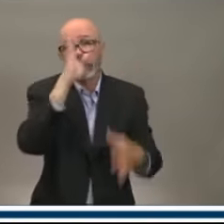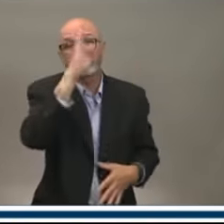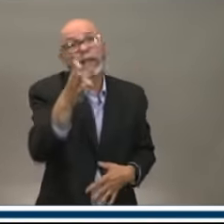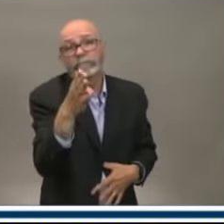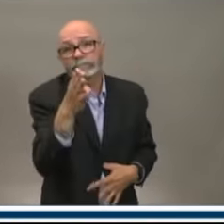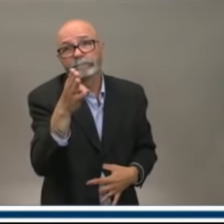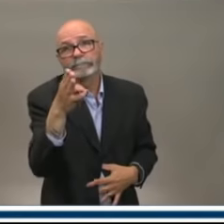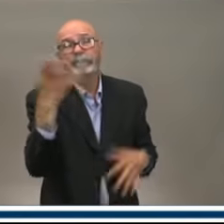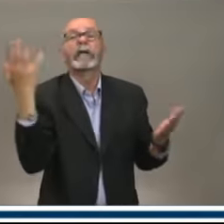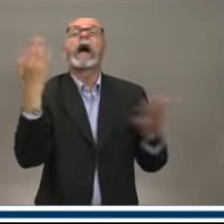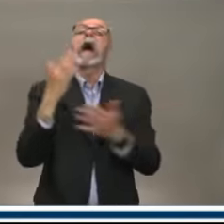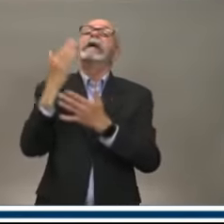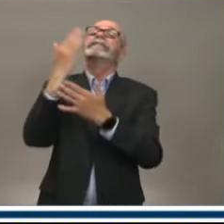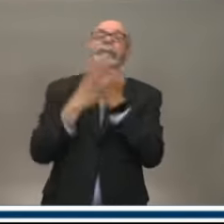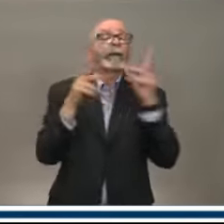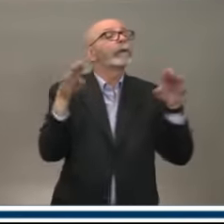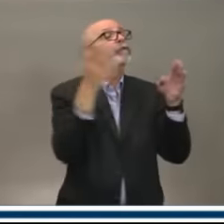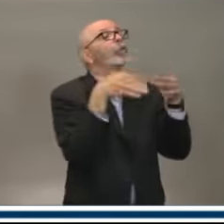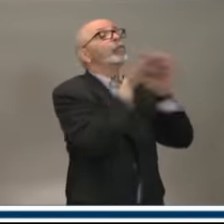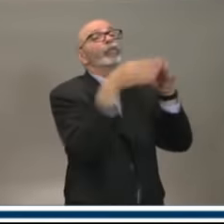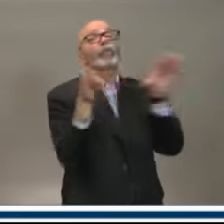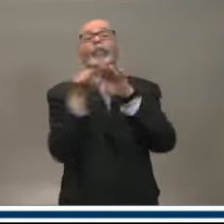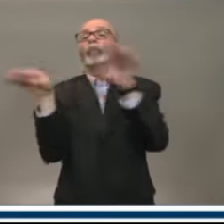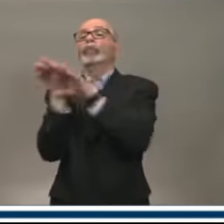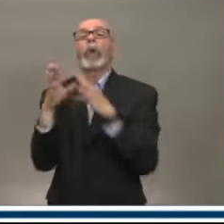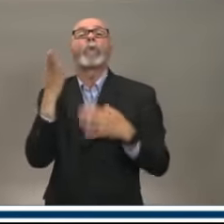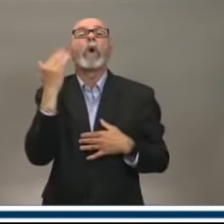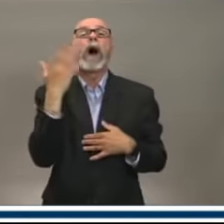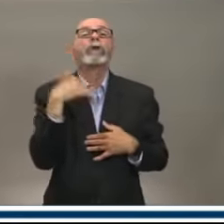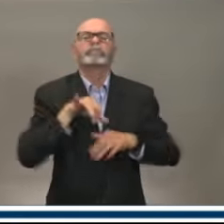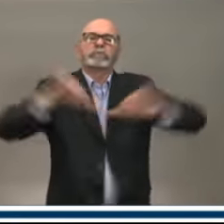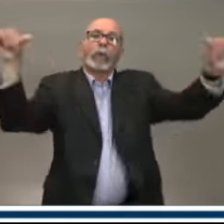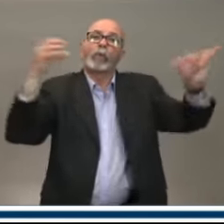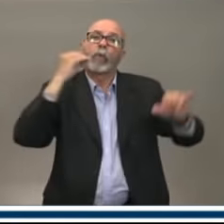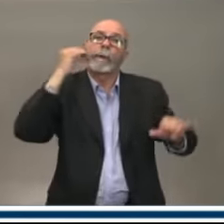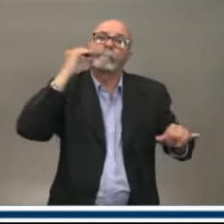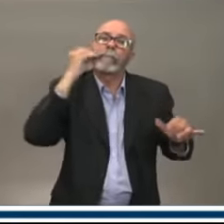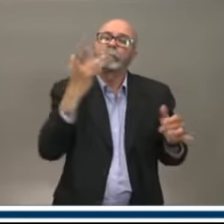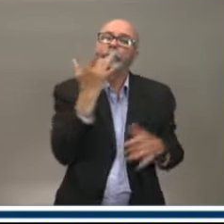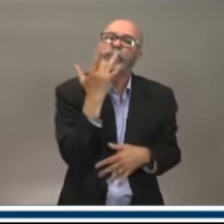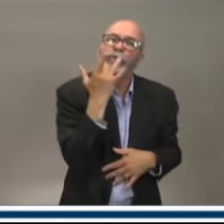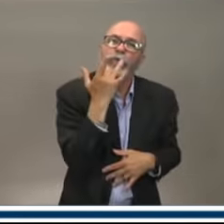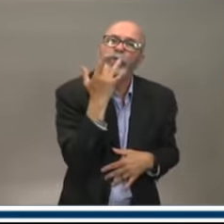home, and we took away their customer base. So we have to be mindful and thoughtful as